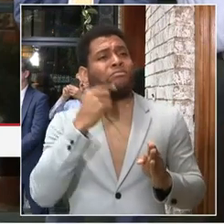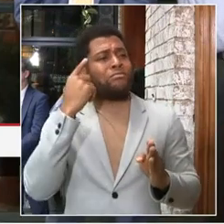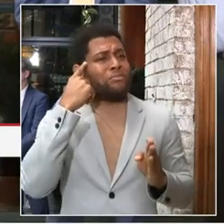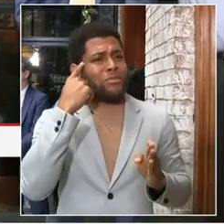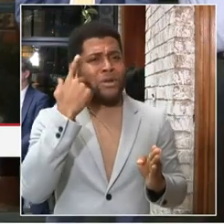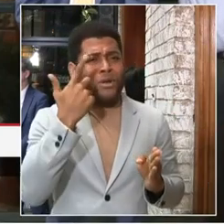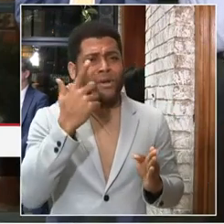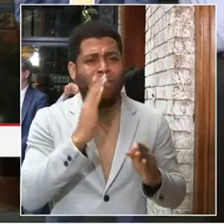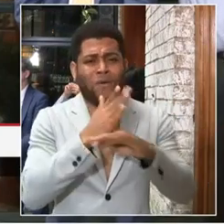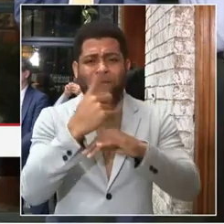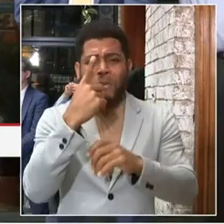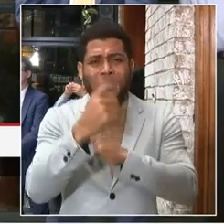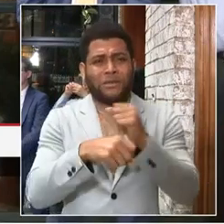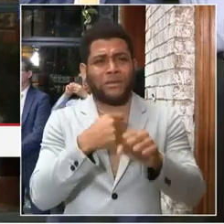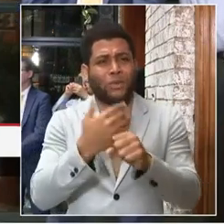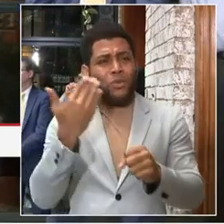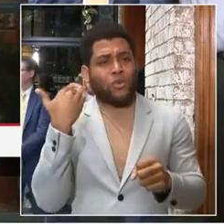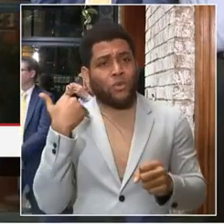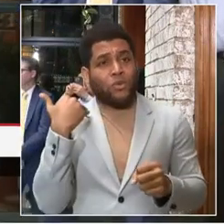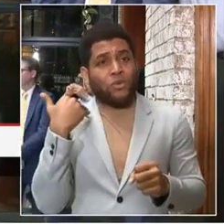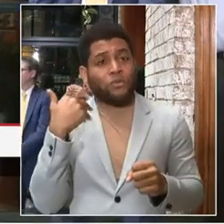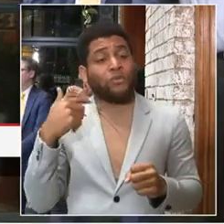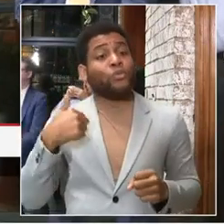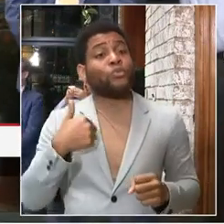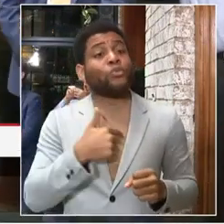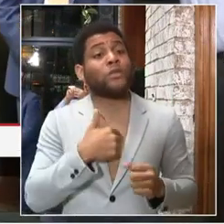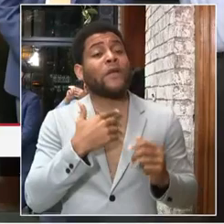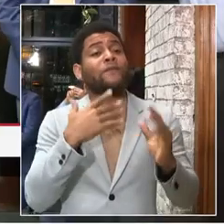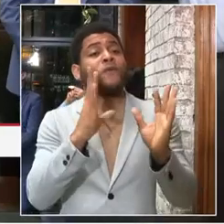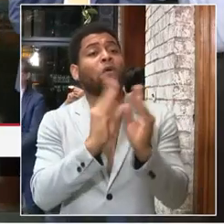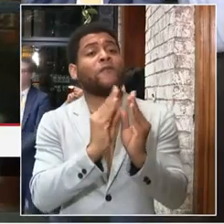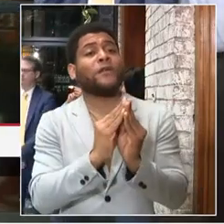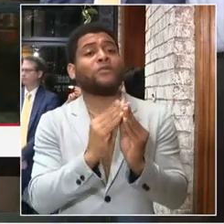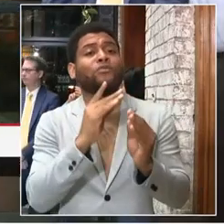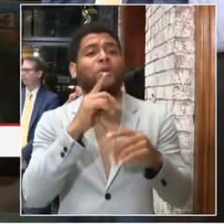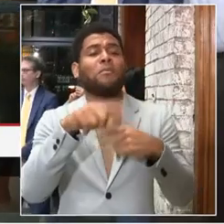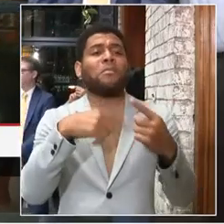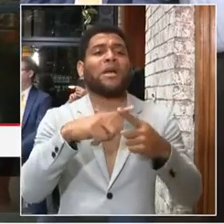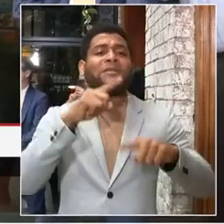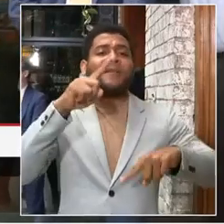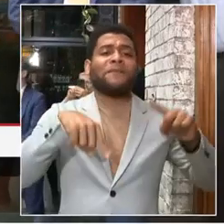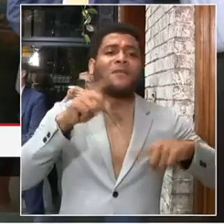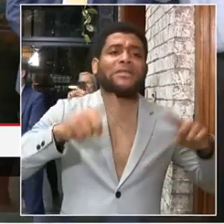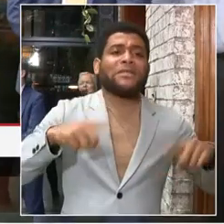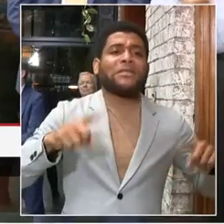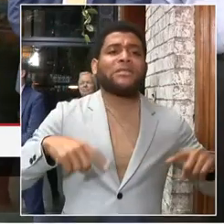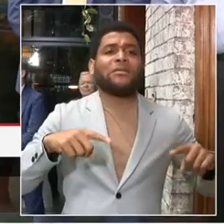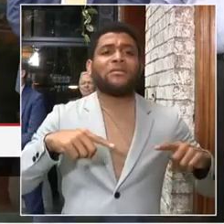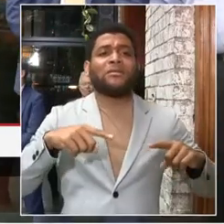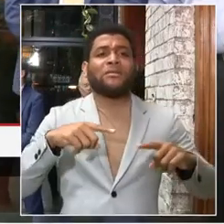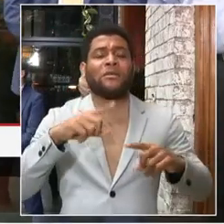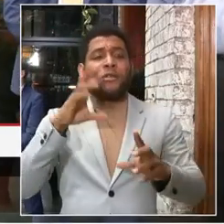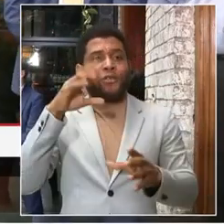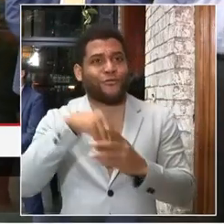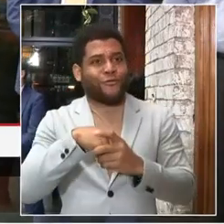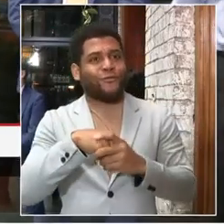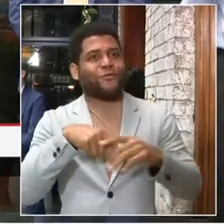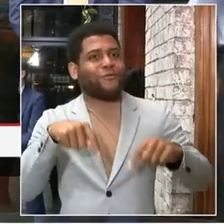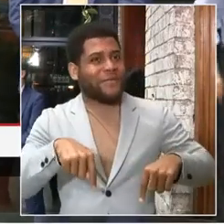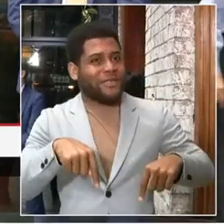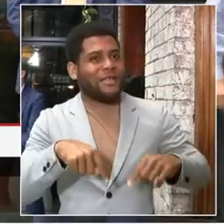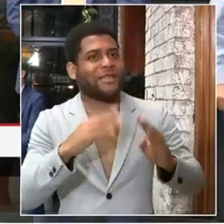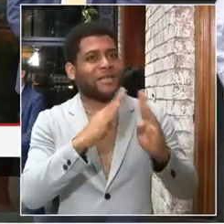ago, where we've had convenings about the various nodes, including this one in the downtown that